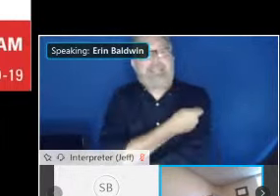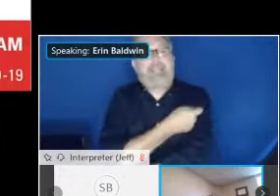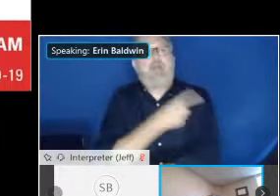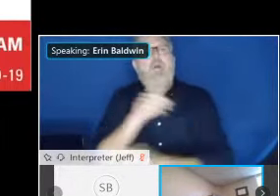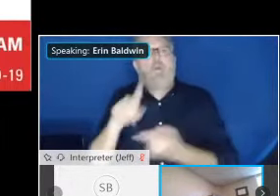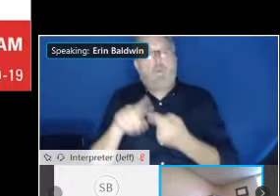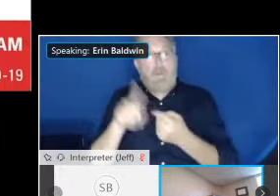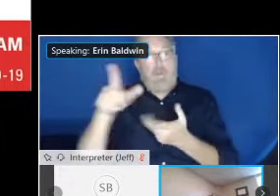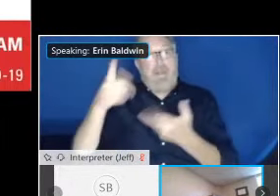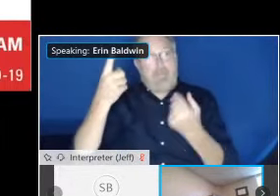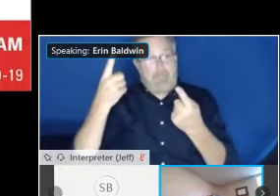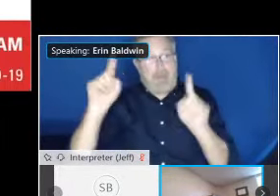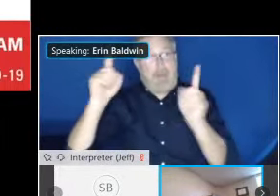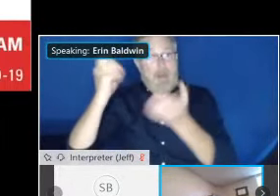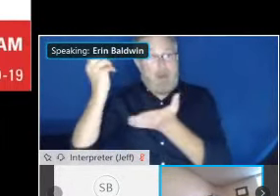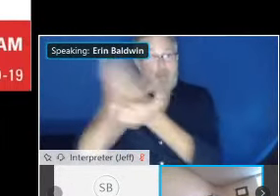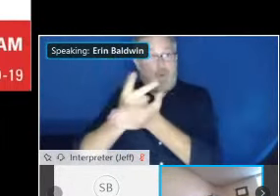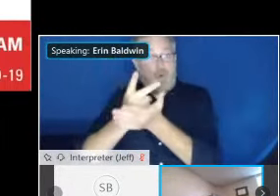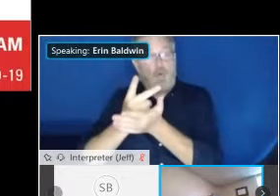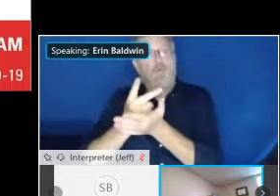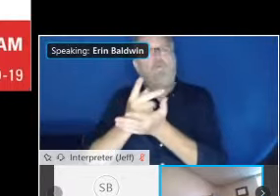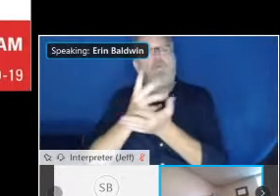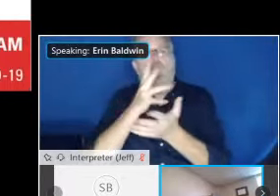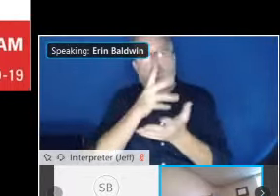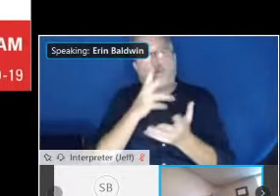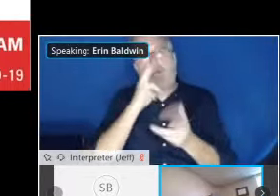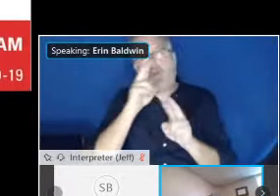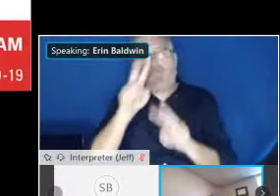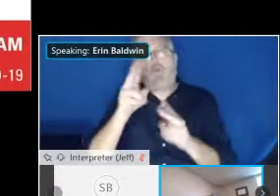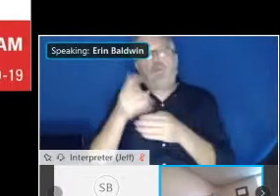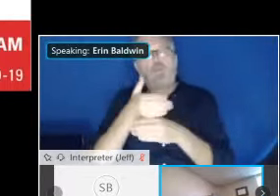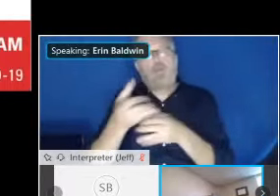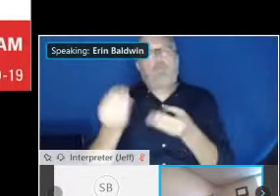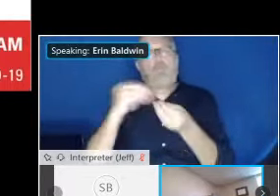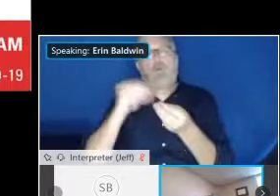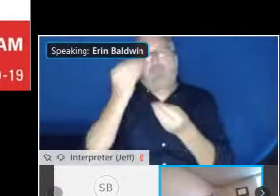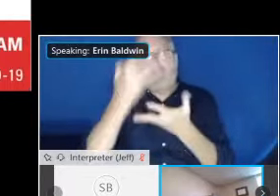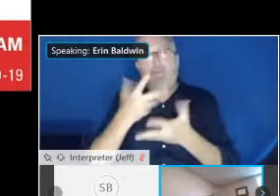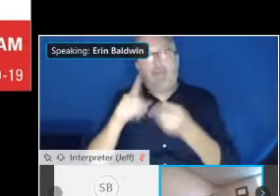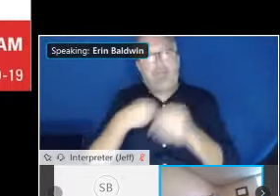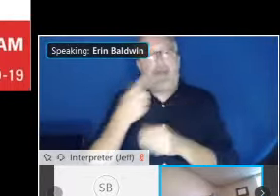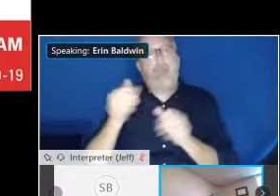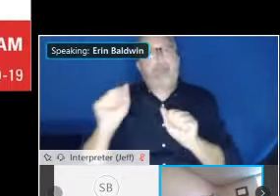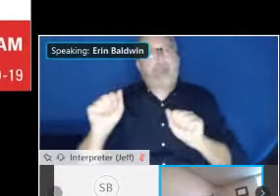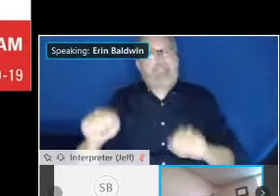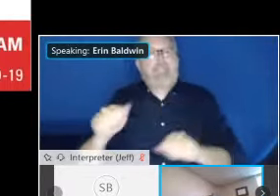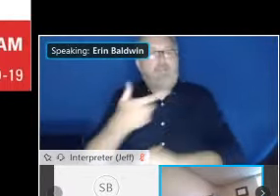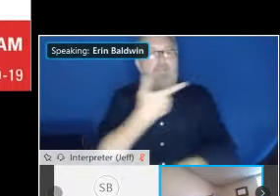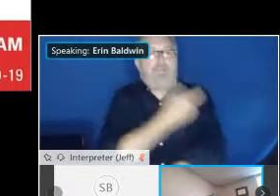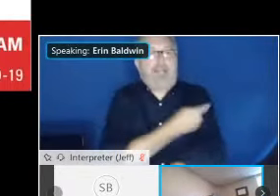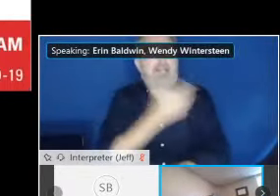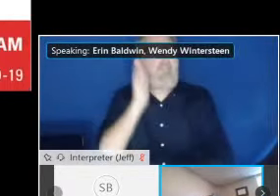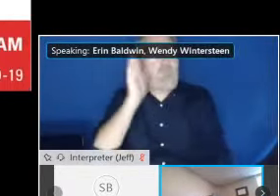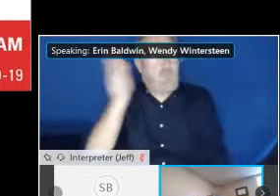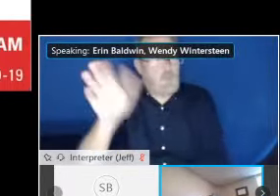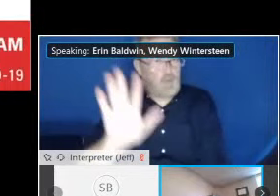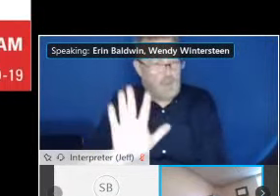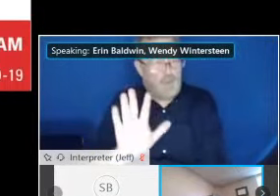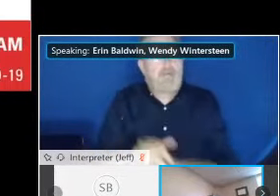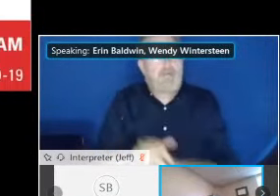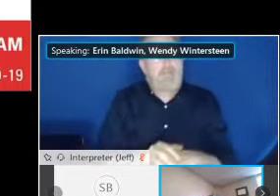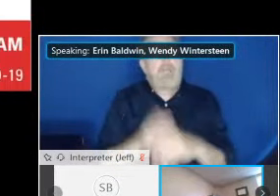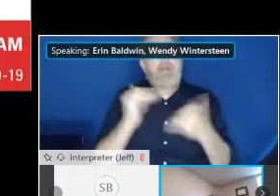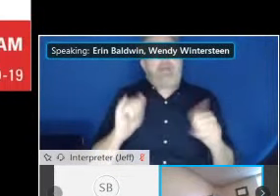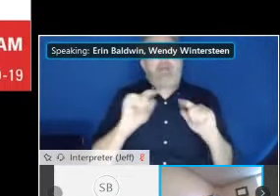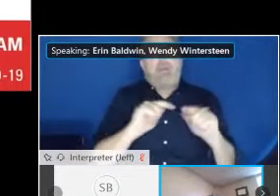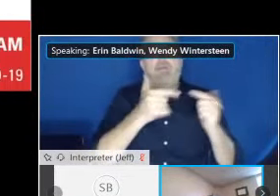IDPH and the CDC, and we'll look forward to sharing more information as soon as that's available about vaccine distribution. And now I want